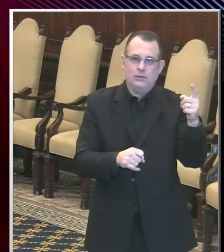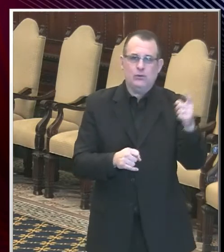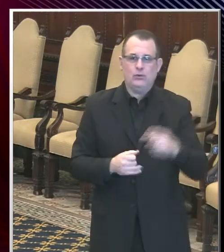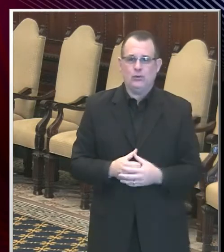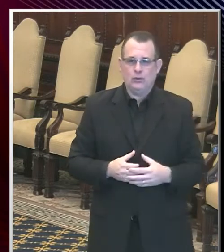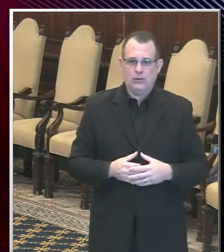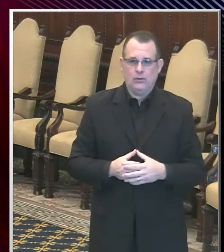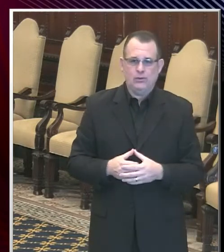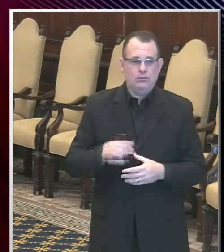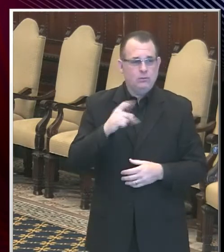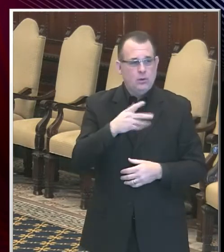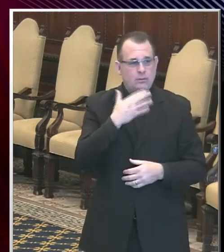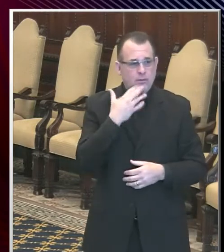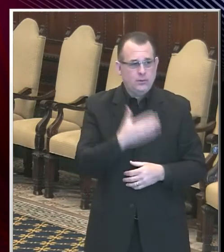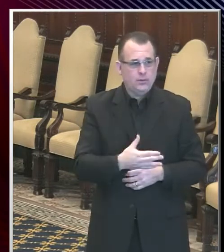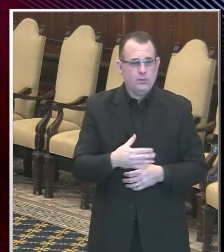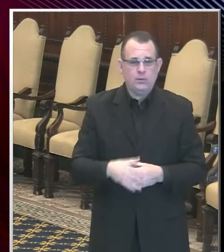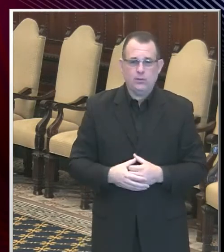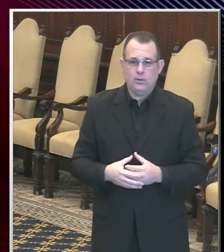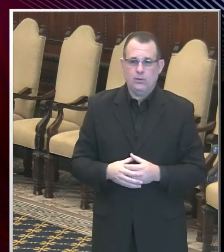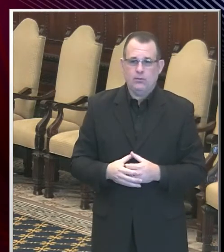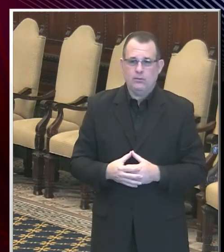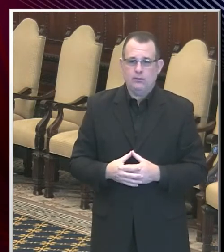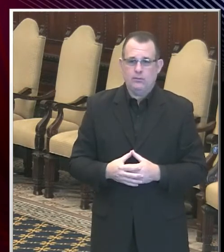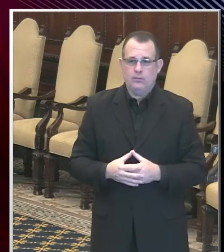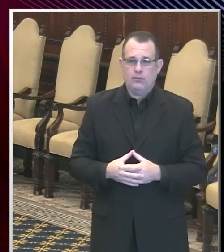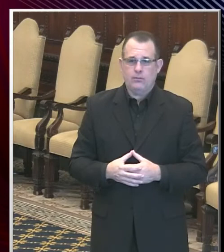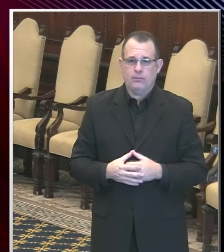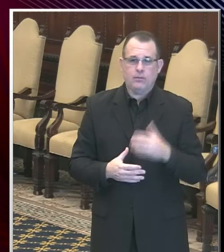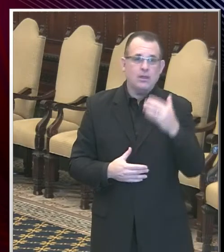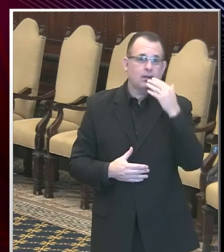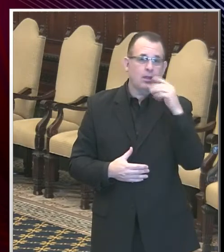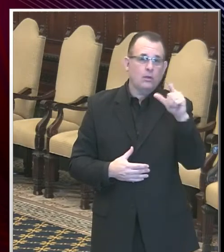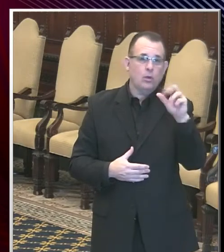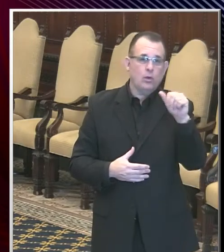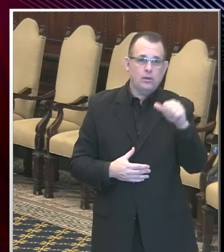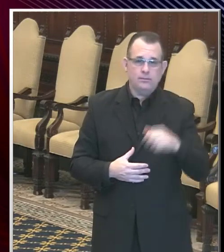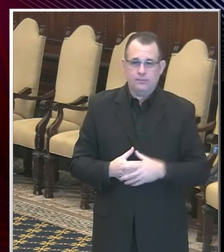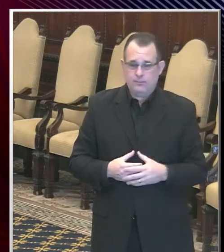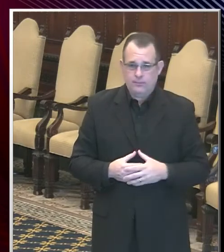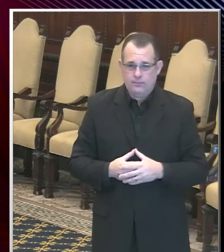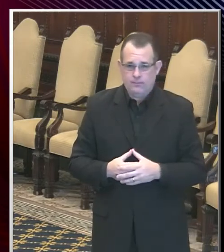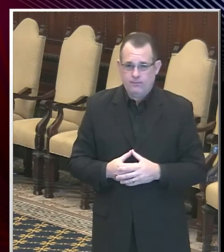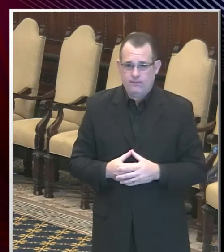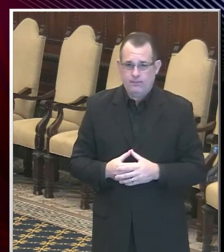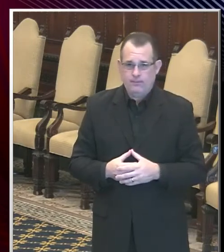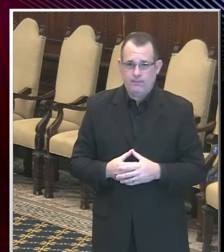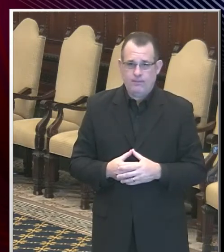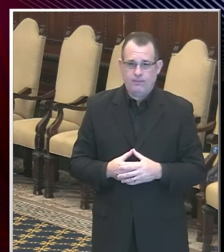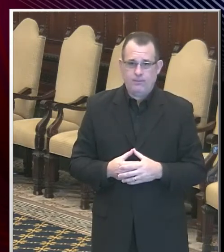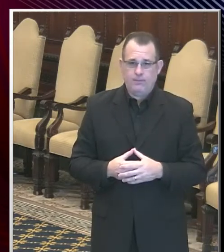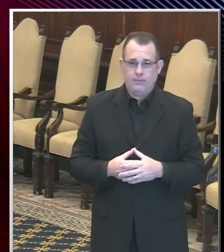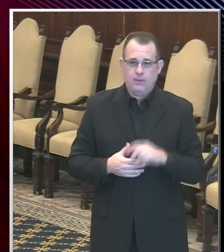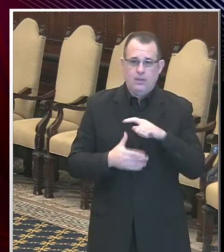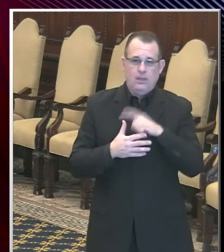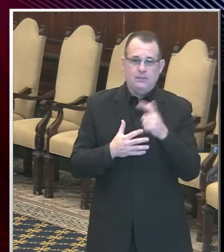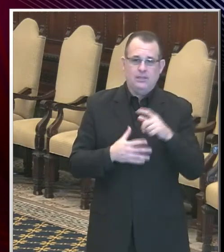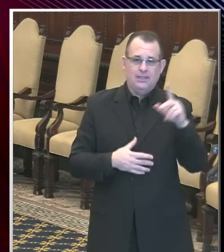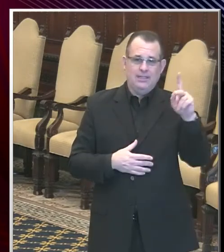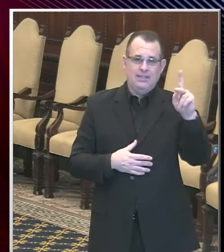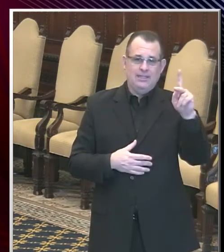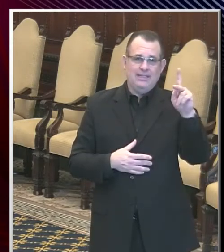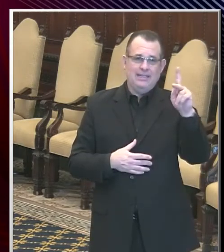Okay, thank you. All right, thank you, Laura. Next is Kennedy Rose of the Philadelphia Business